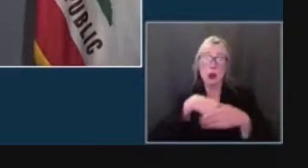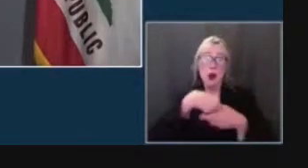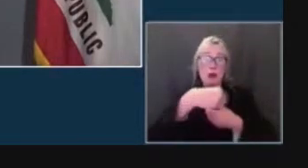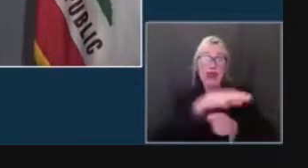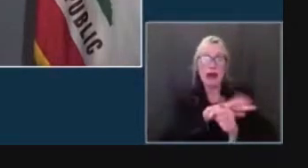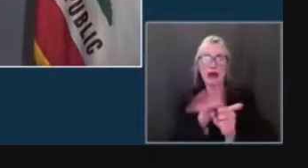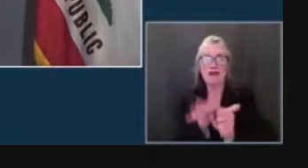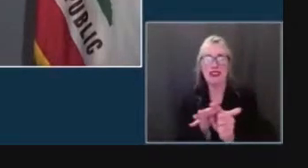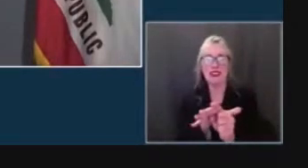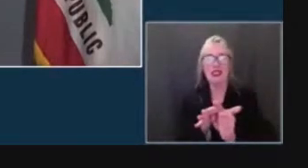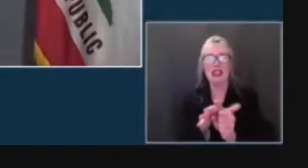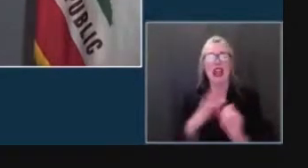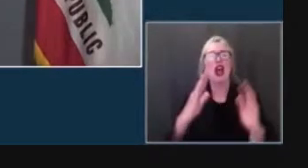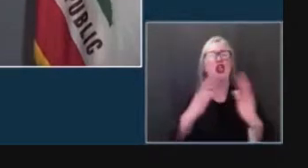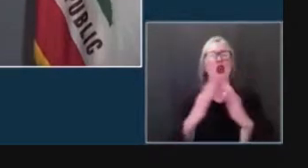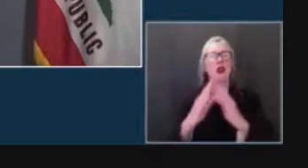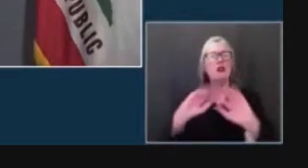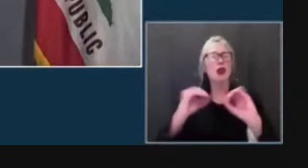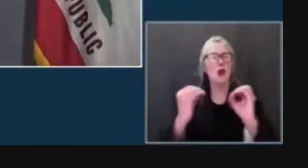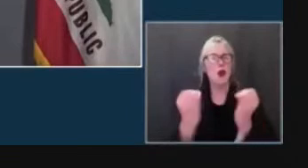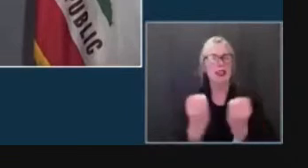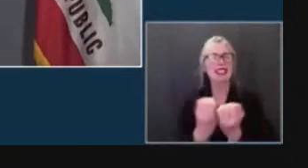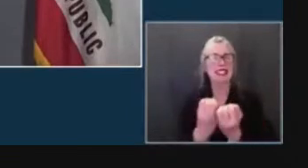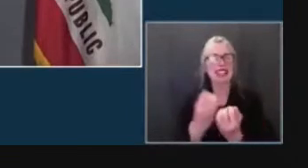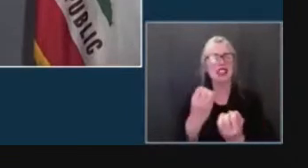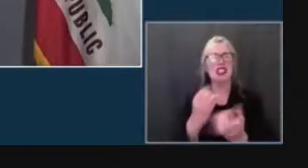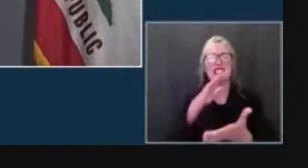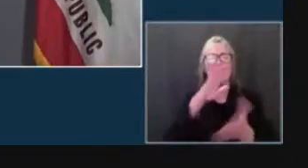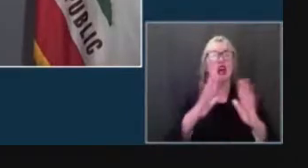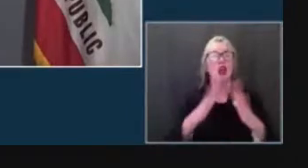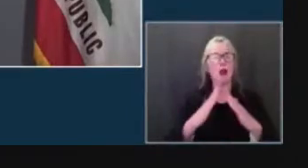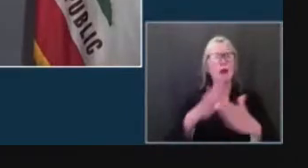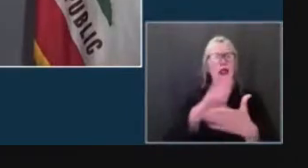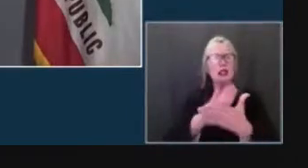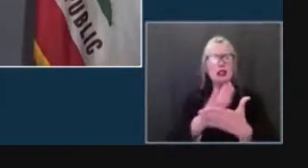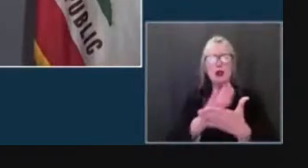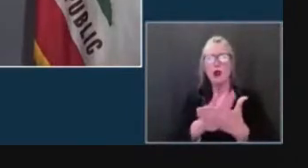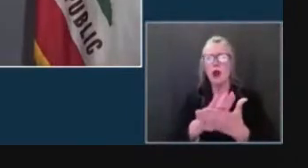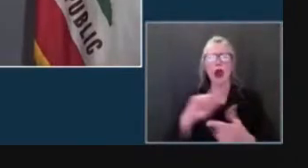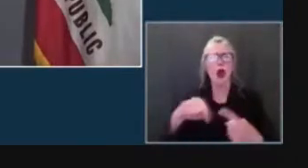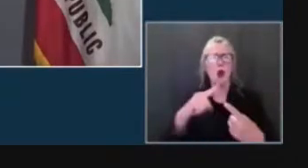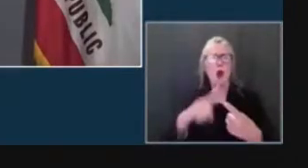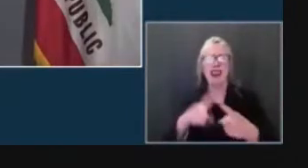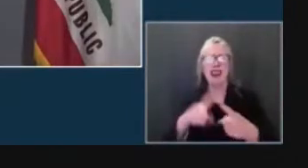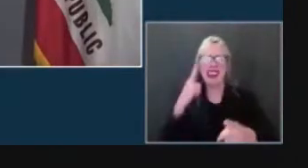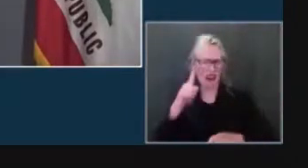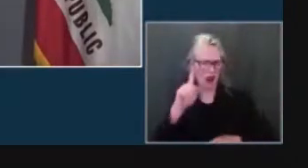and organizations loosely or tightly formed that seek to dismantle public education.